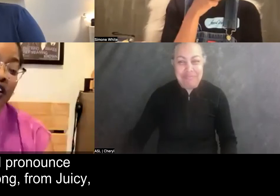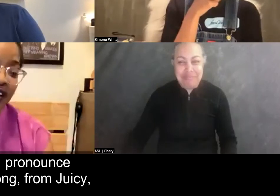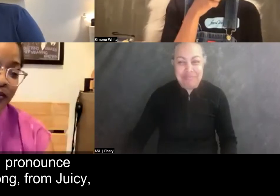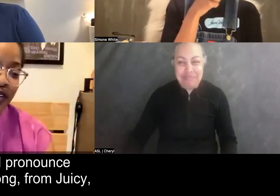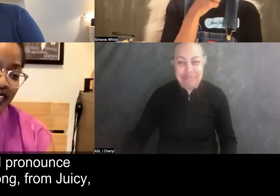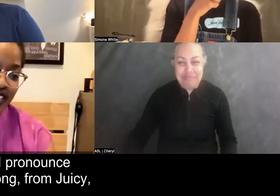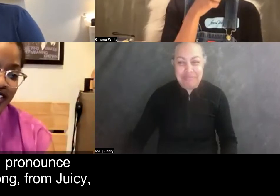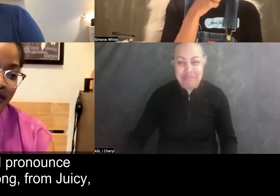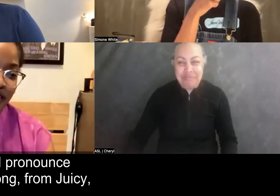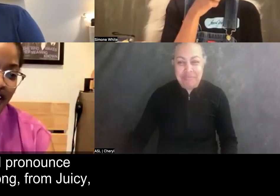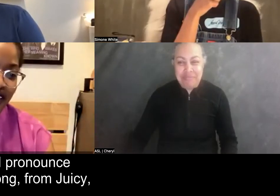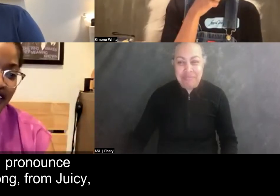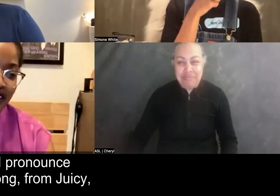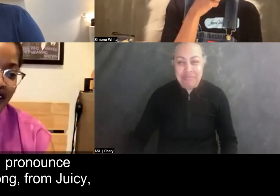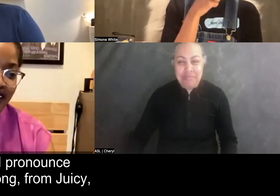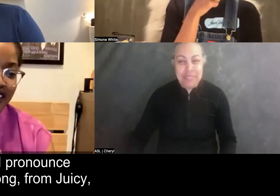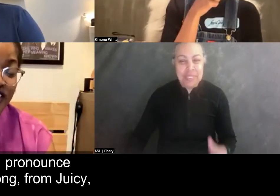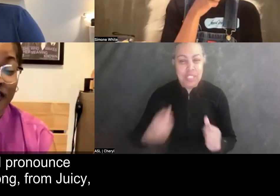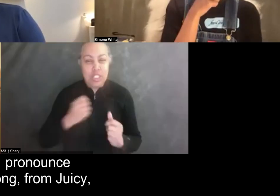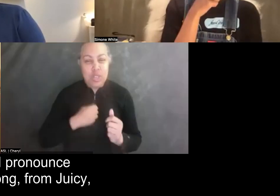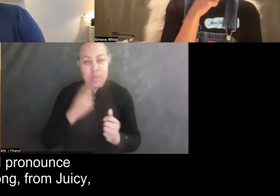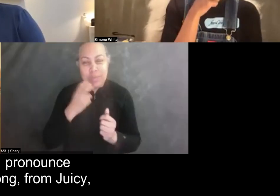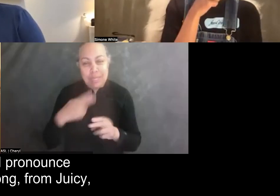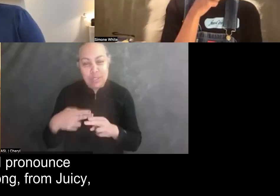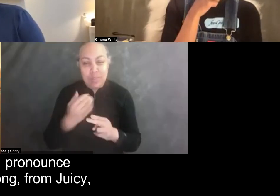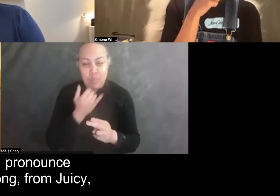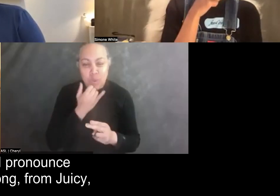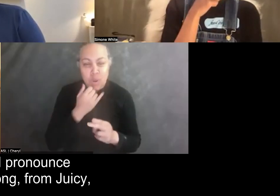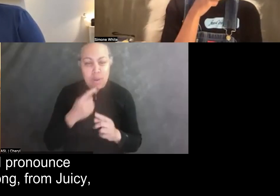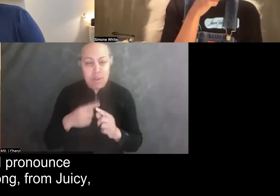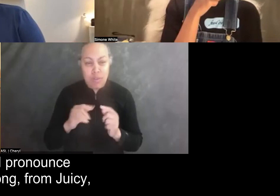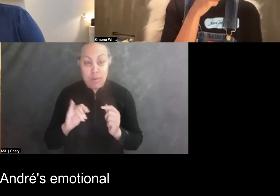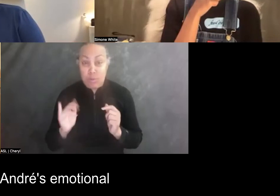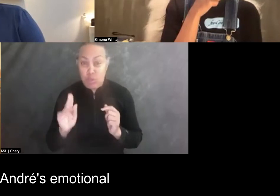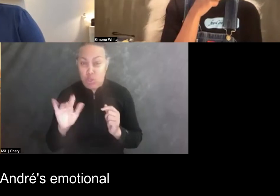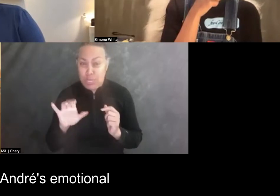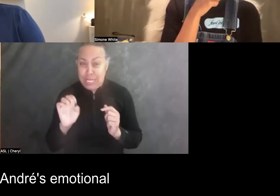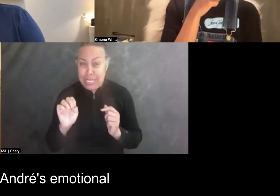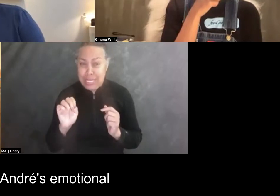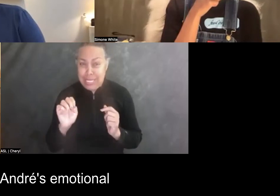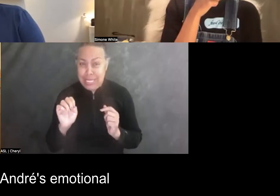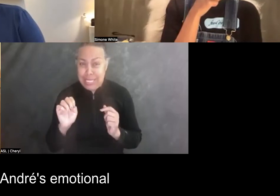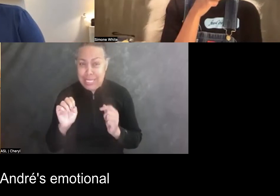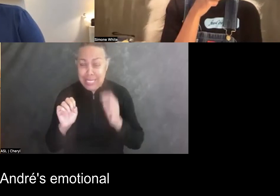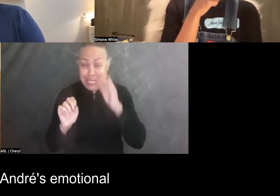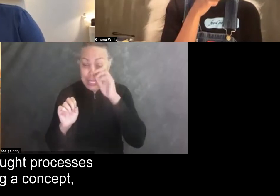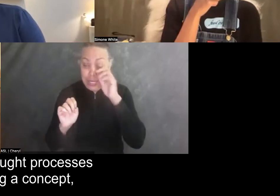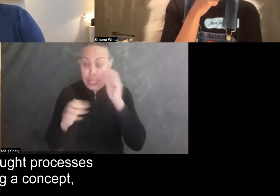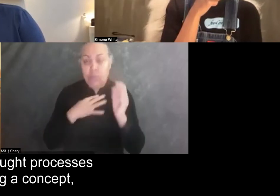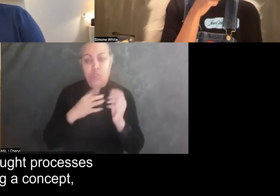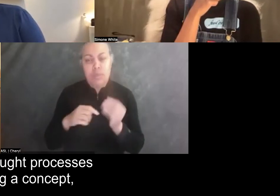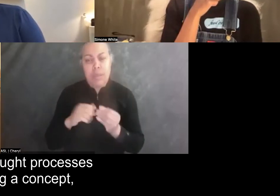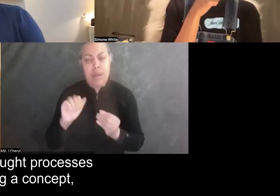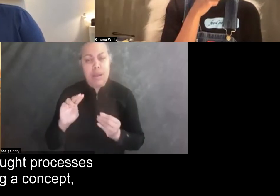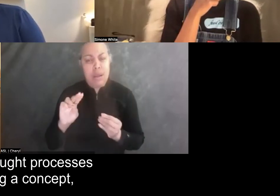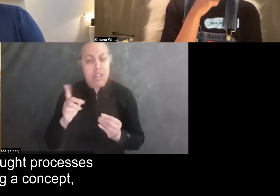I'm sorry if I pronounce your name wrong. From Juicy. I'm curious about Andre's emotional and mental